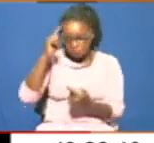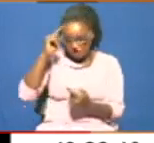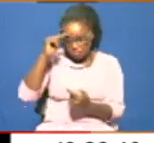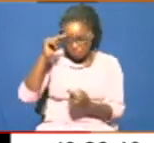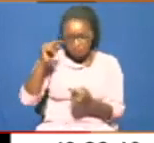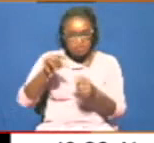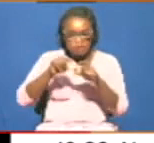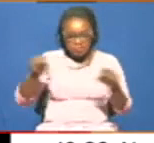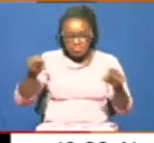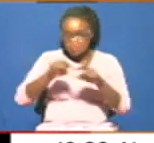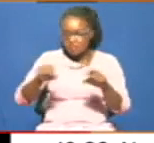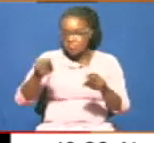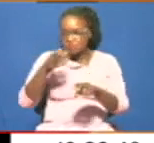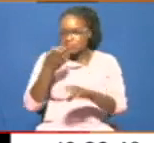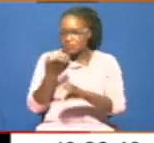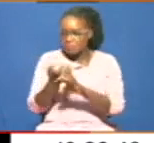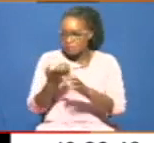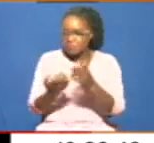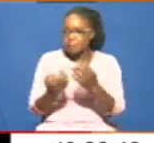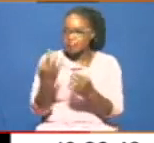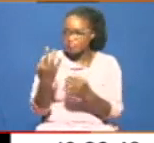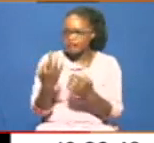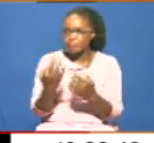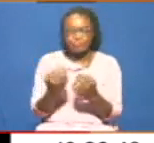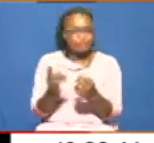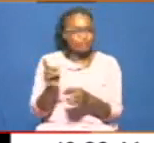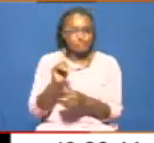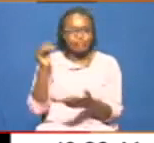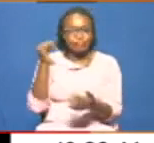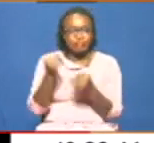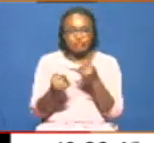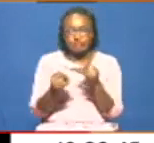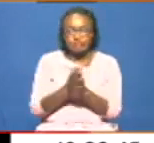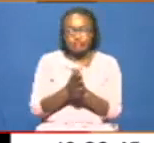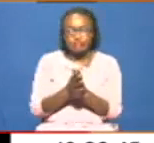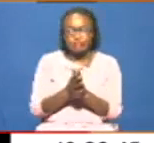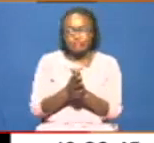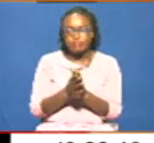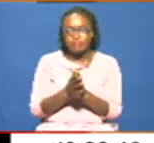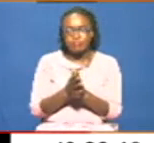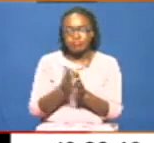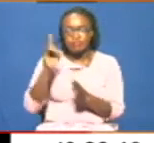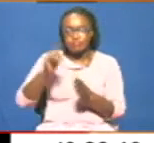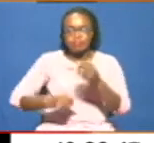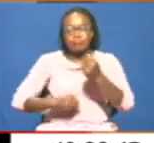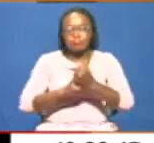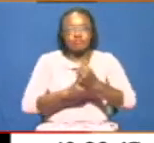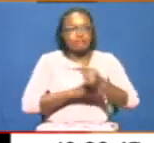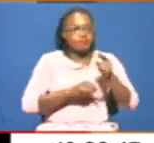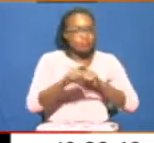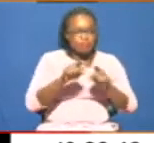and fire with these biomass fuels. But now it has to support a journey. It is